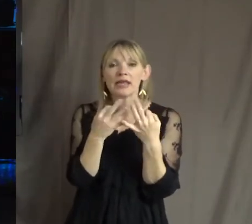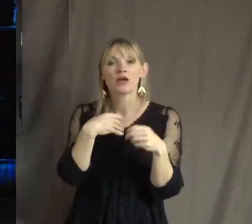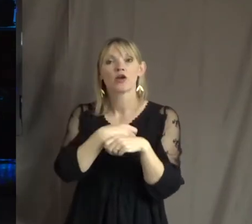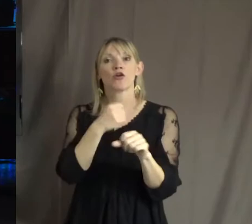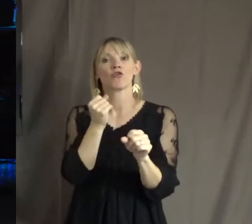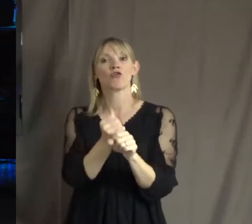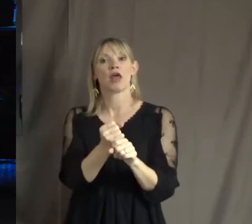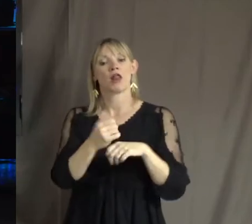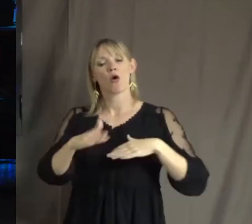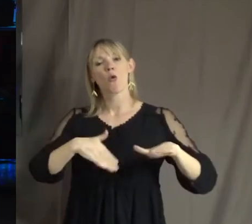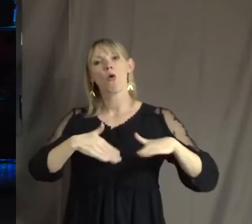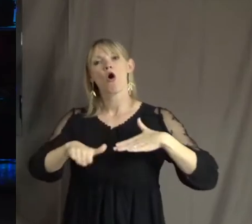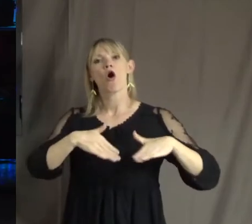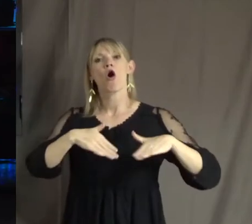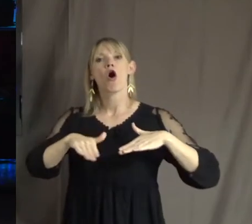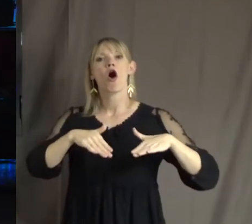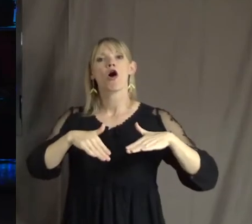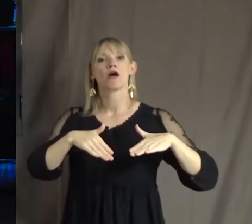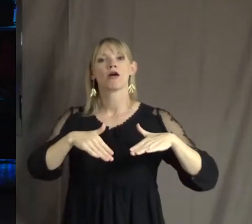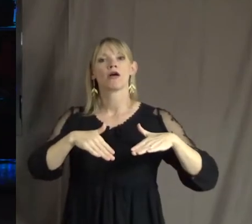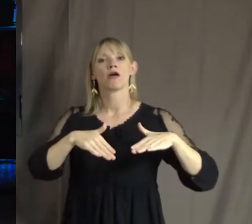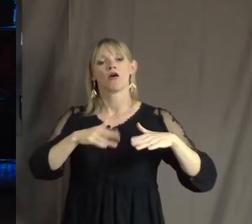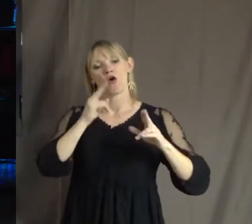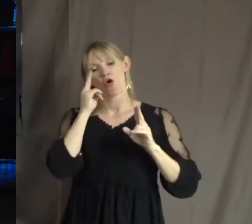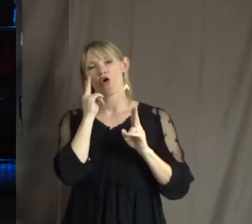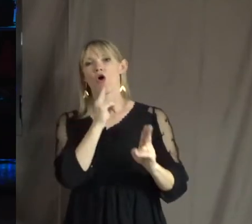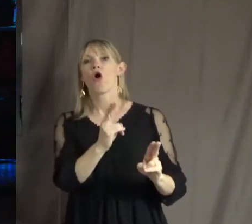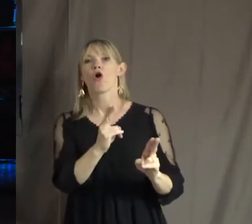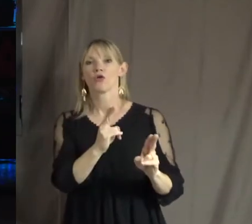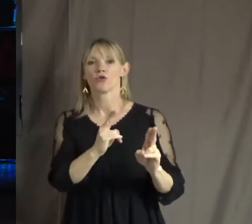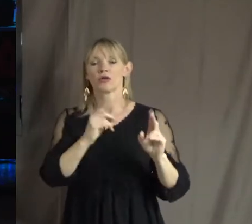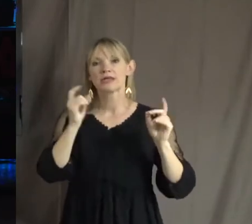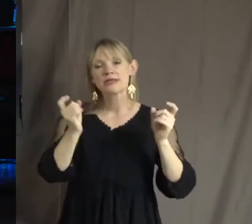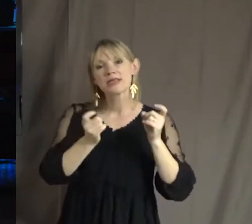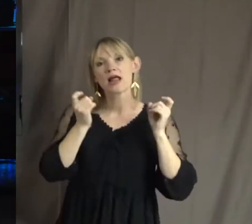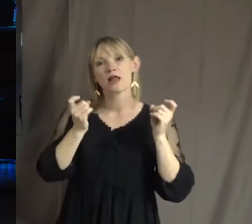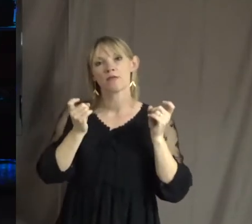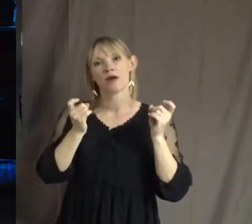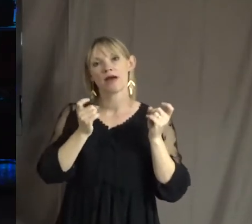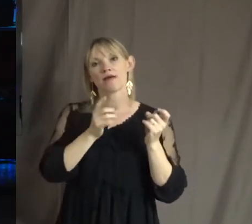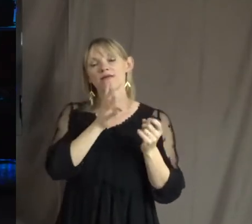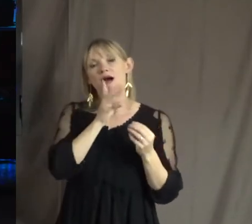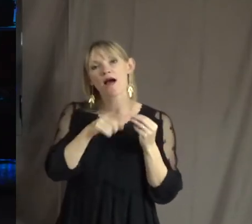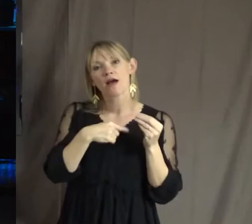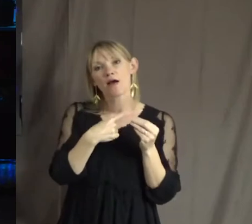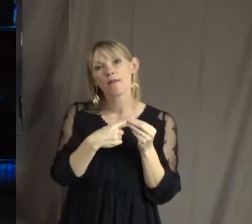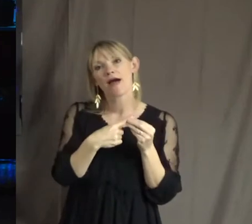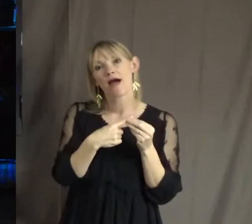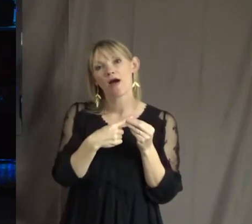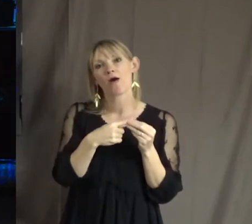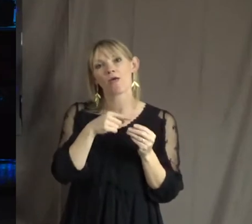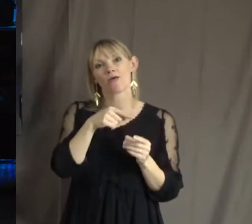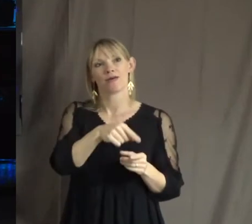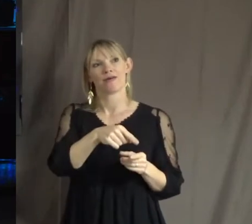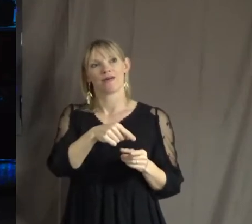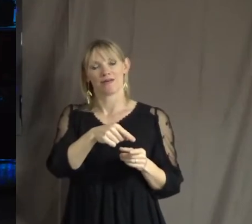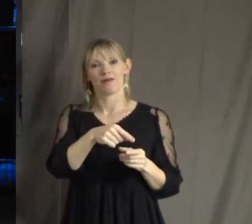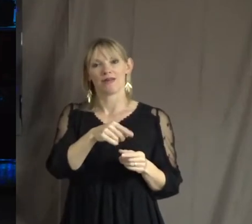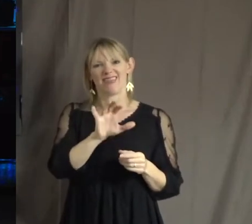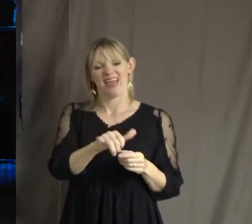special walk where they bury or honor or have a celebration where they all talk about what Spot meant to the whole